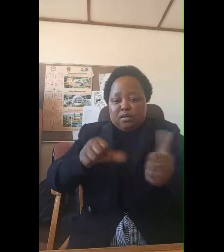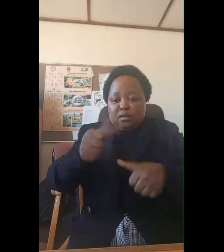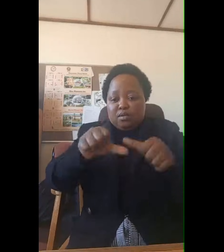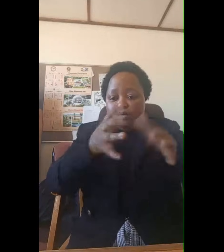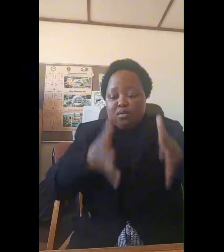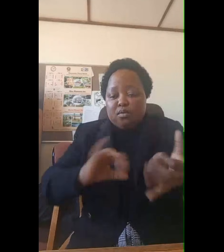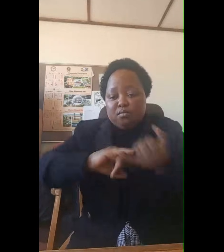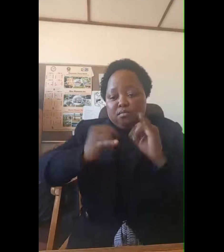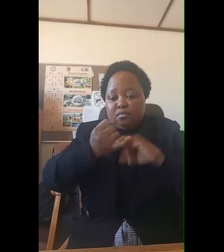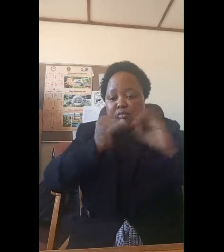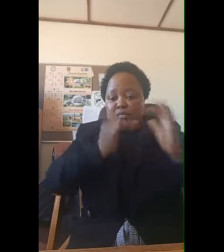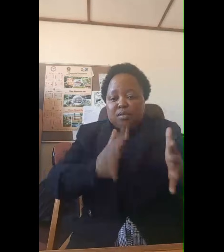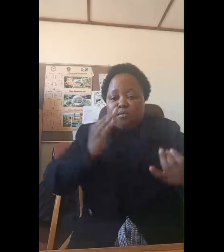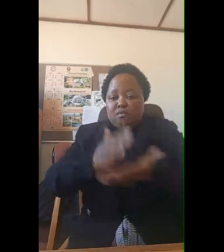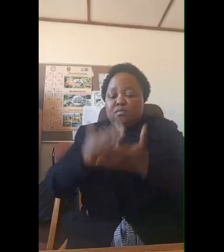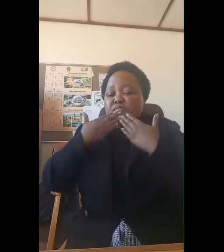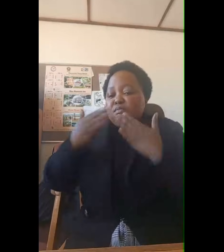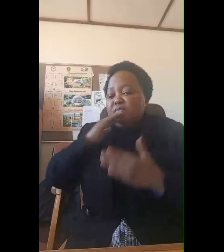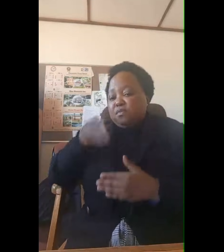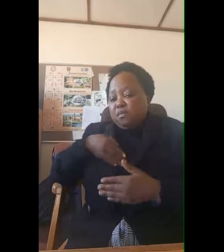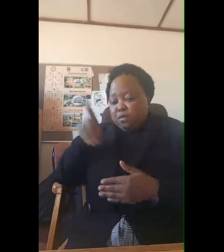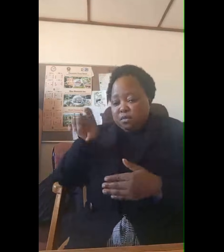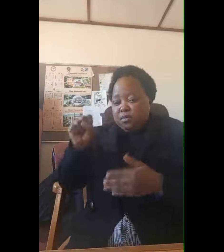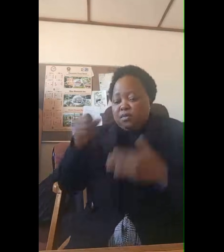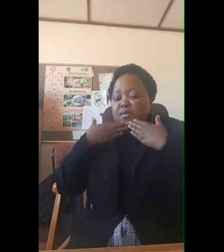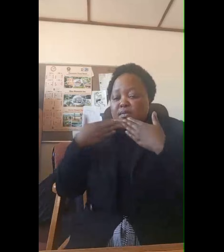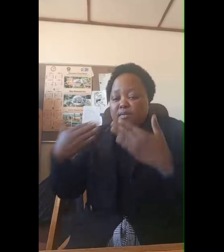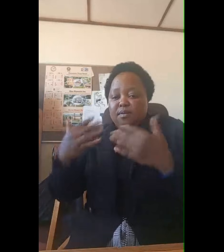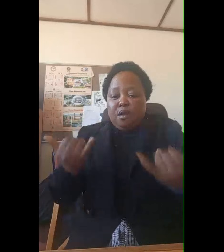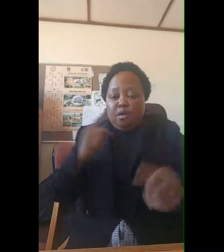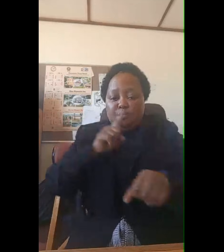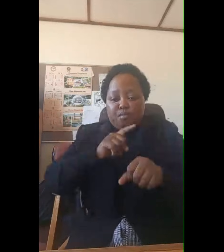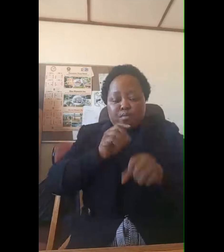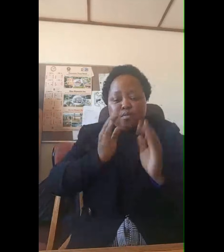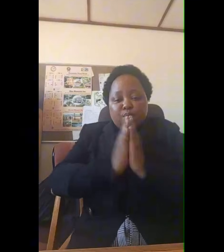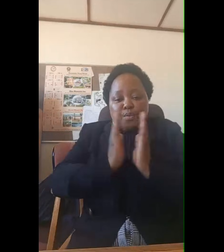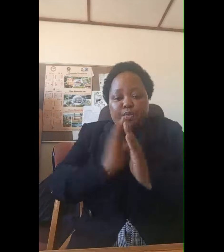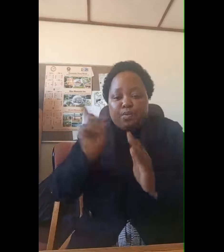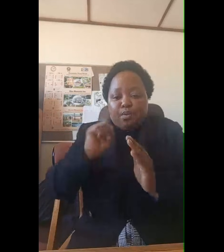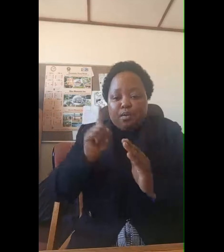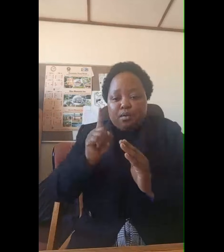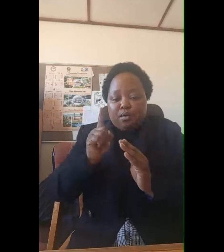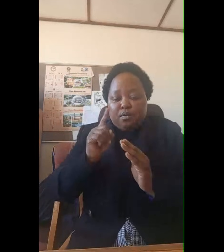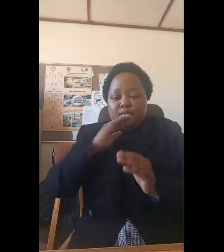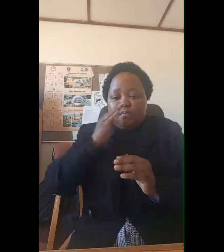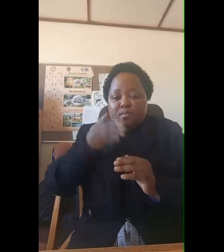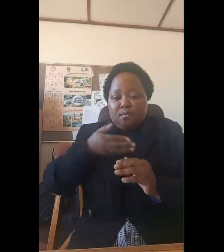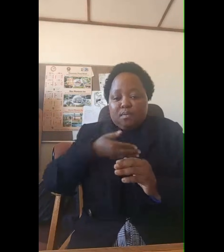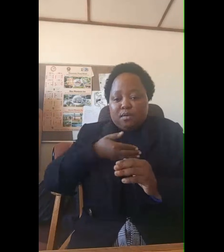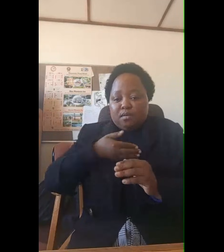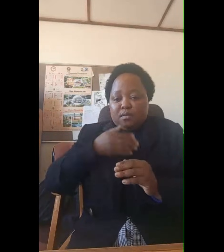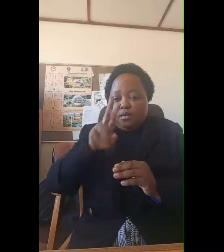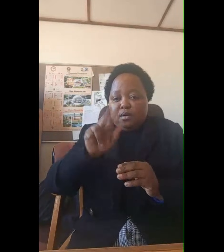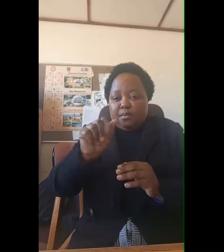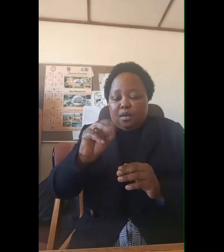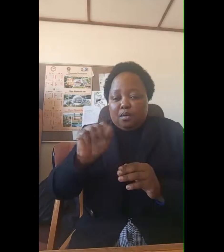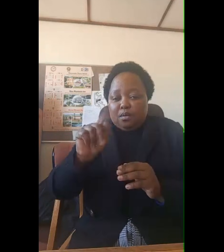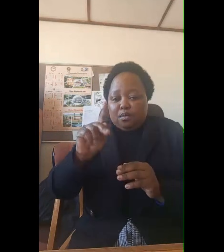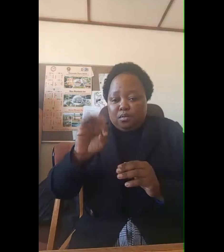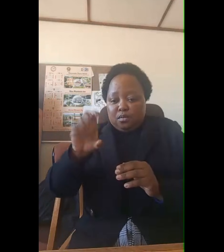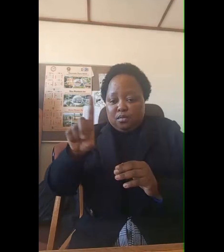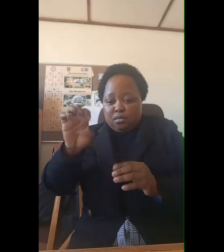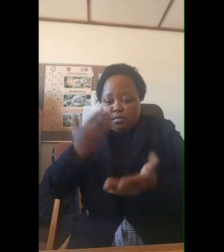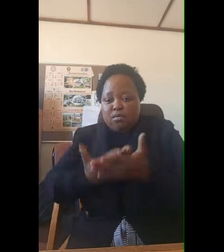Yes, thank you very much. Now, I will give my co-facilitator, Dr. Ramakole, to introduce the speaker. Thank you very